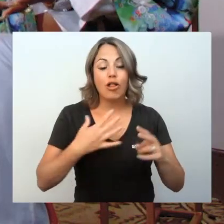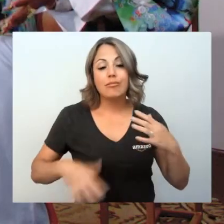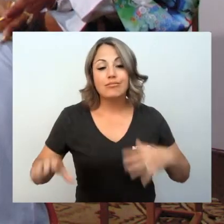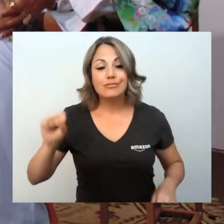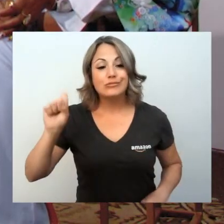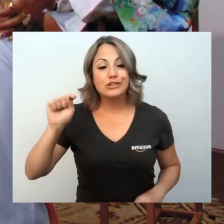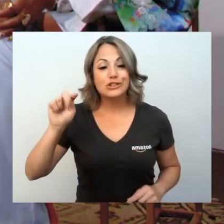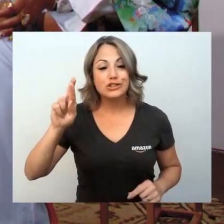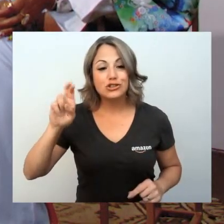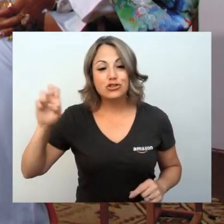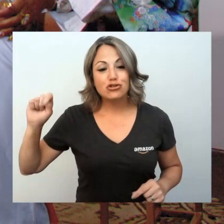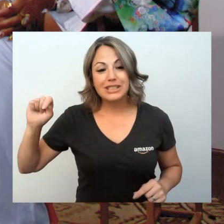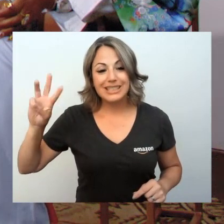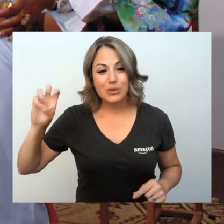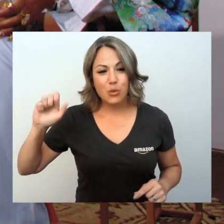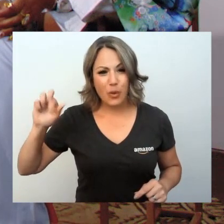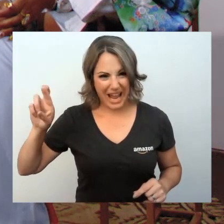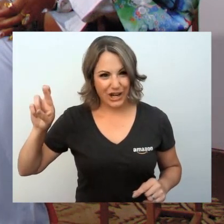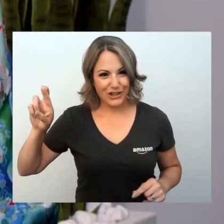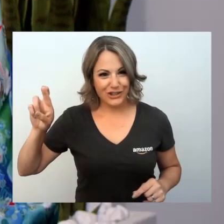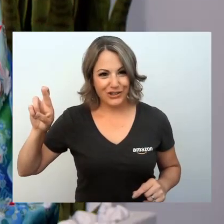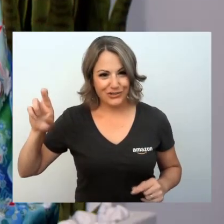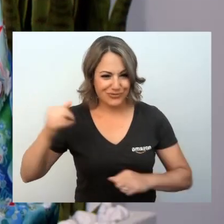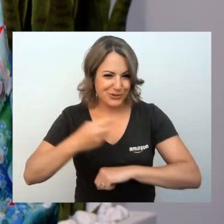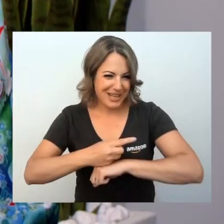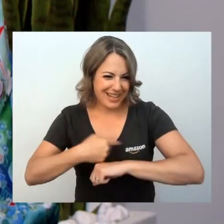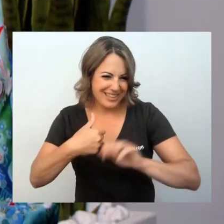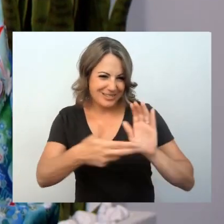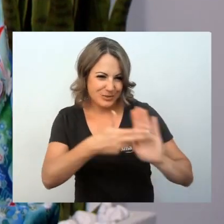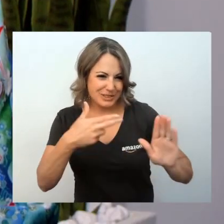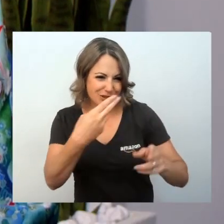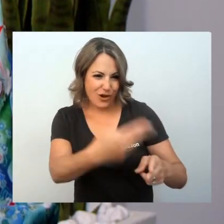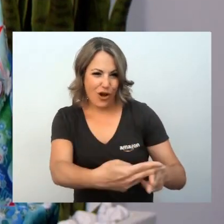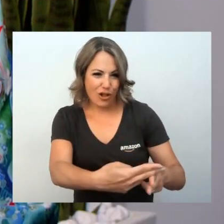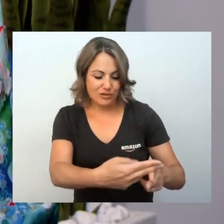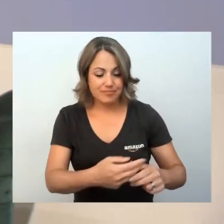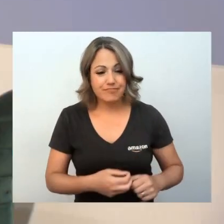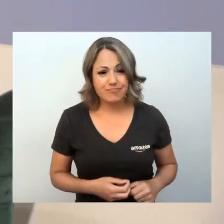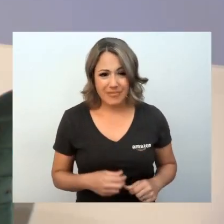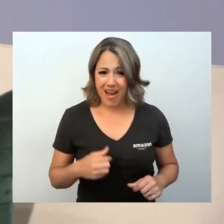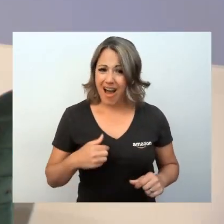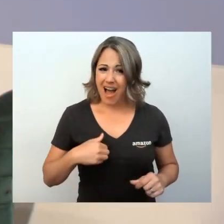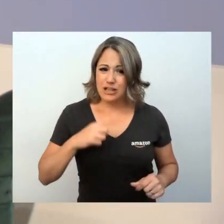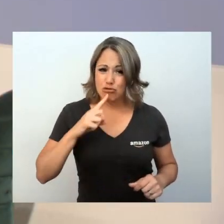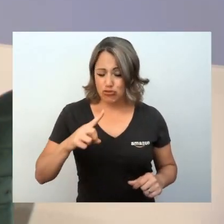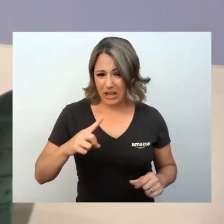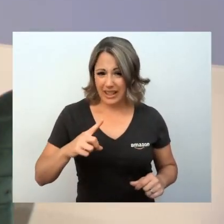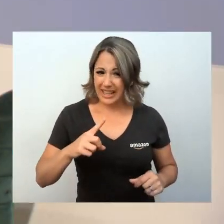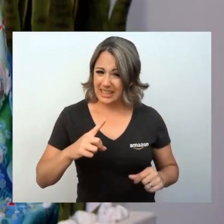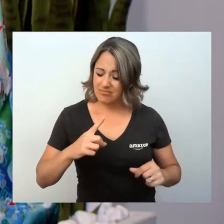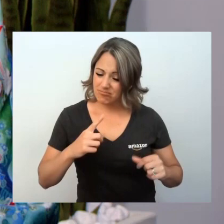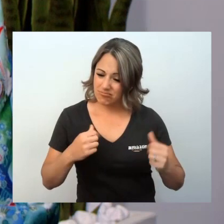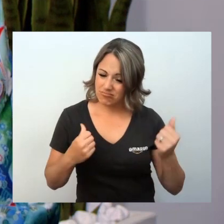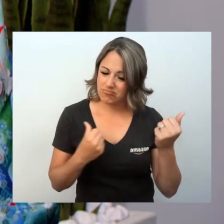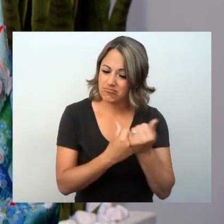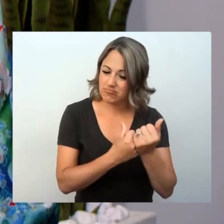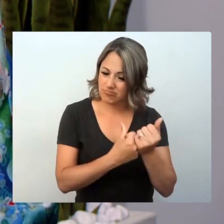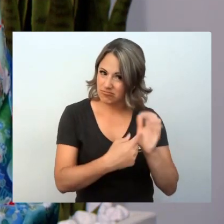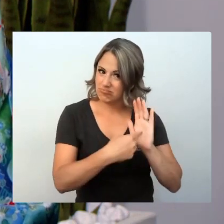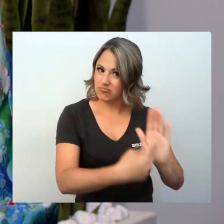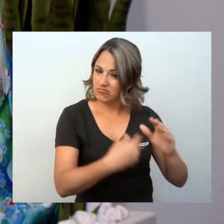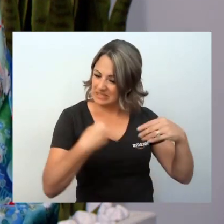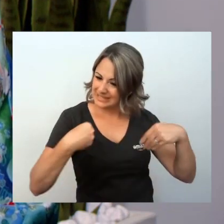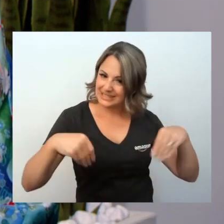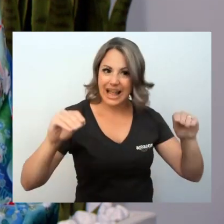today. And, I had to be able to stand up for my idea. I had to be able to sell